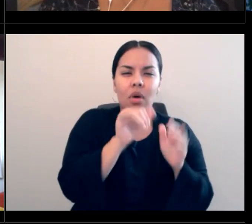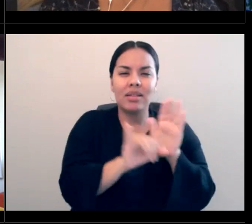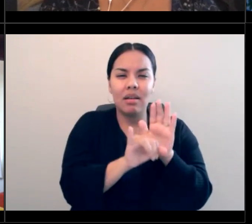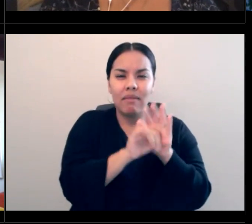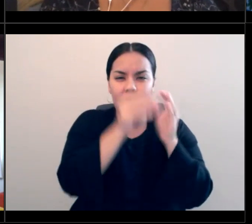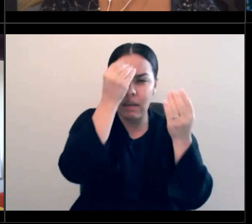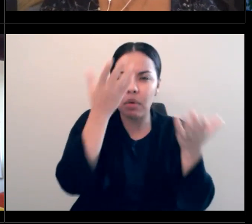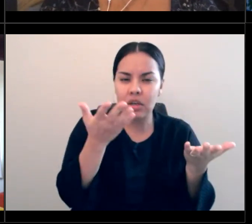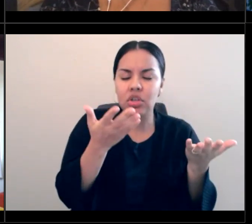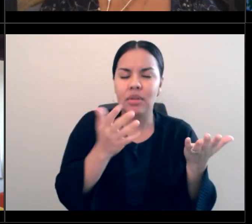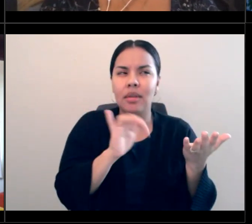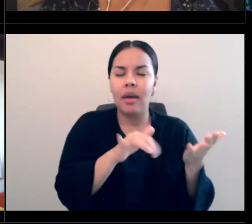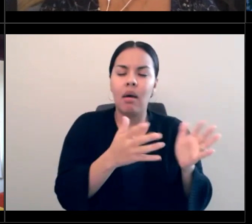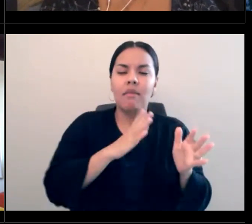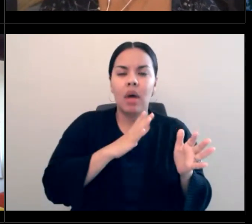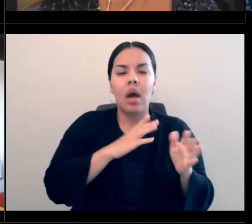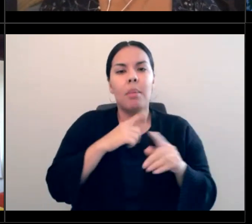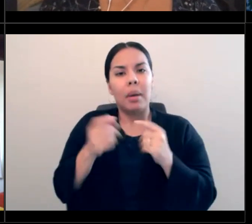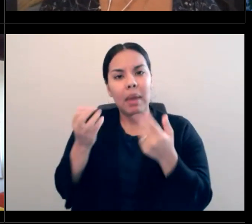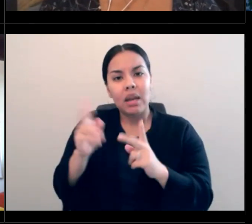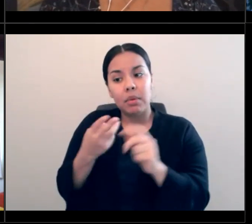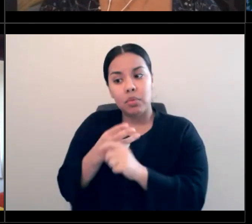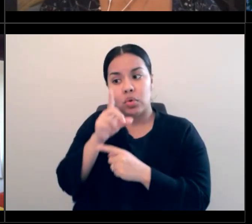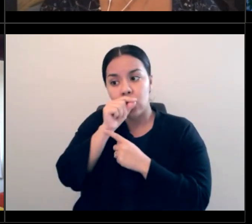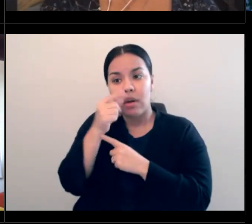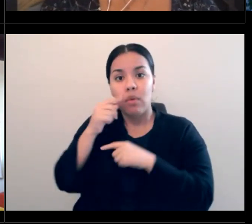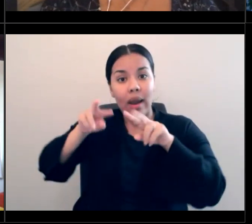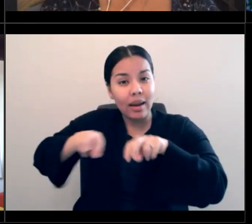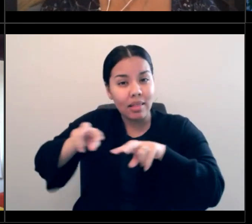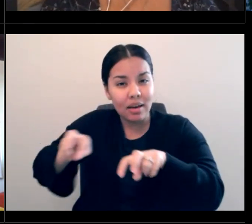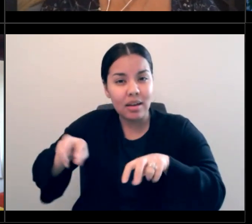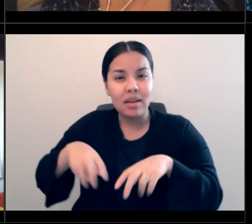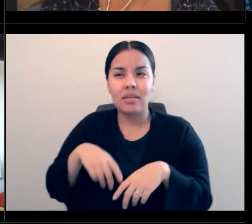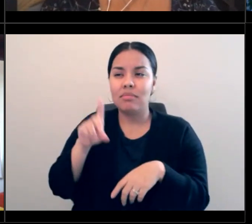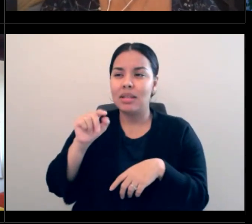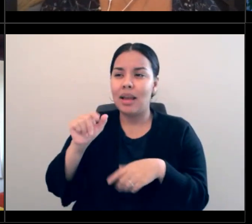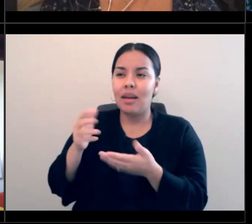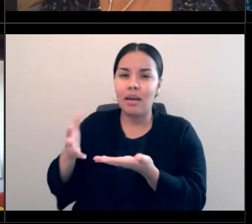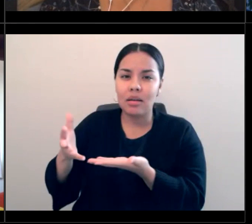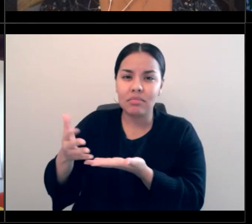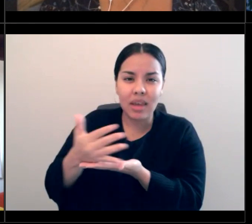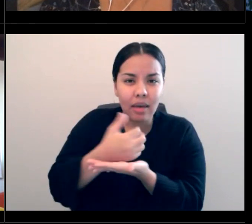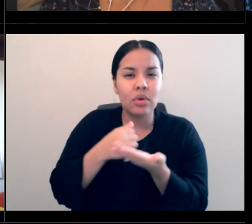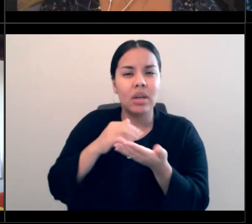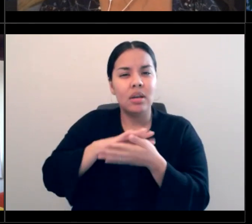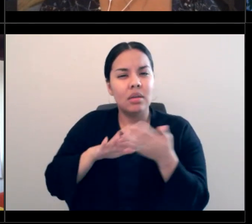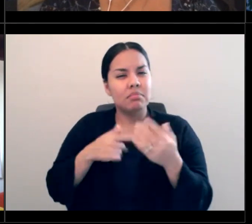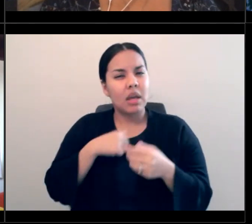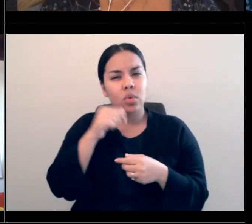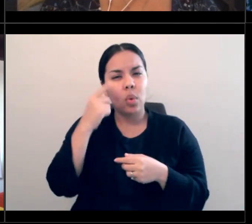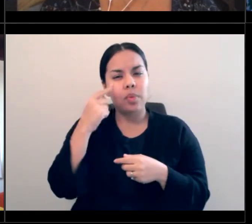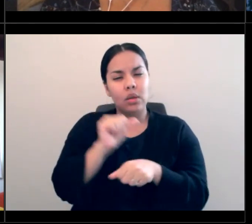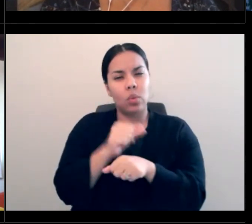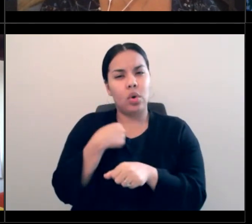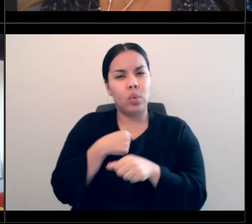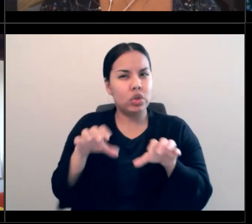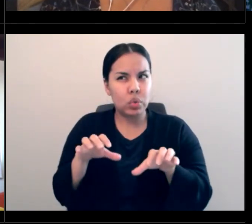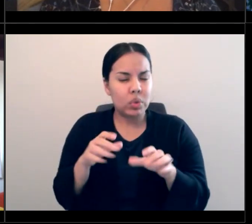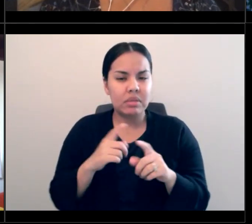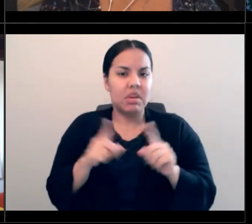people use Twitter for analytics and all sorts of other data gathering. And so I don't think that the work that we do is any